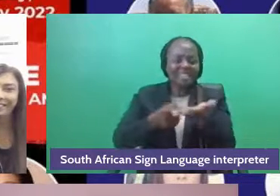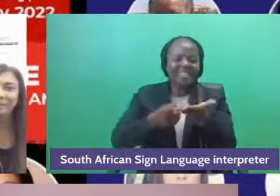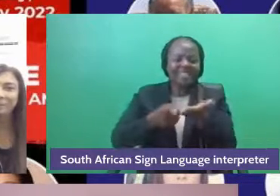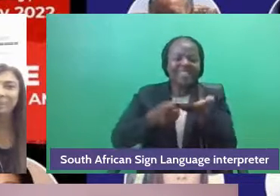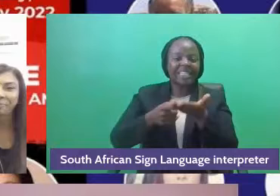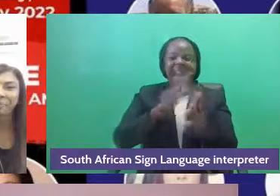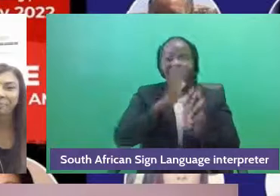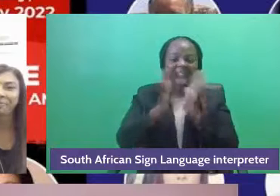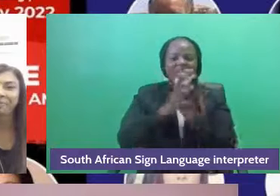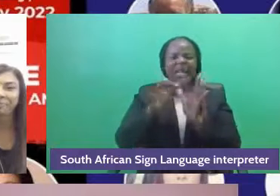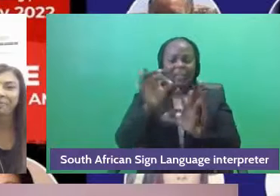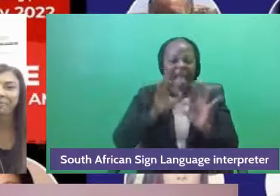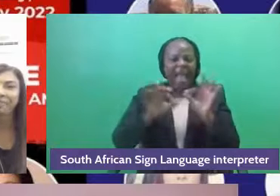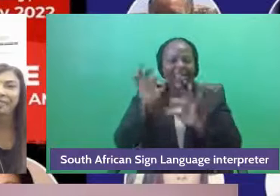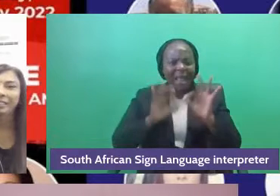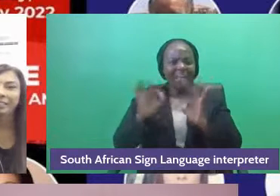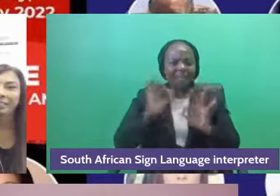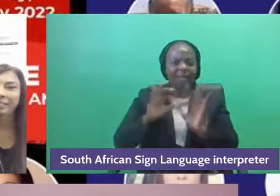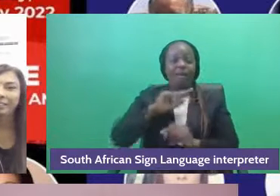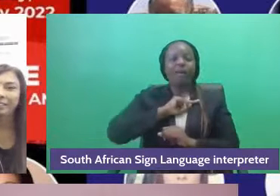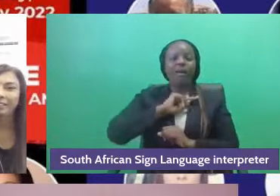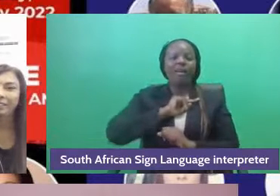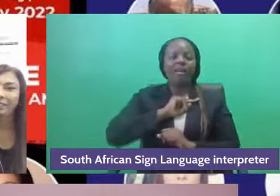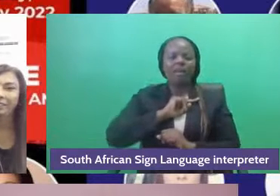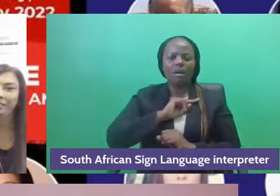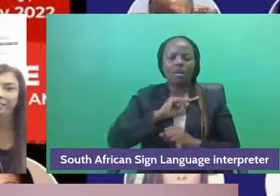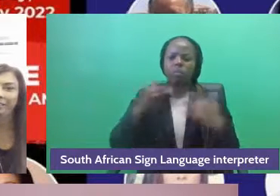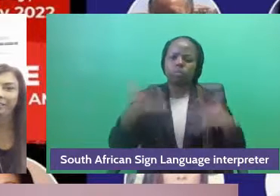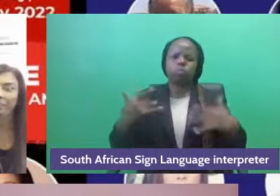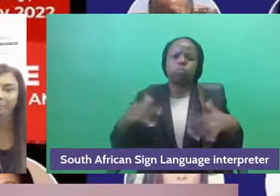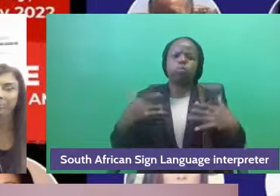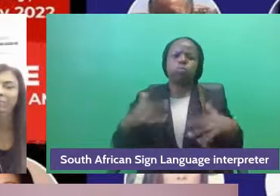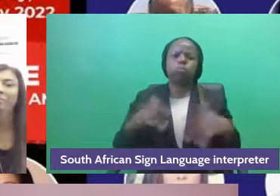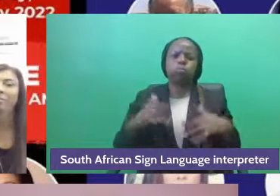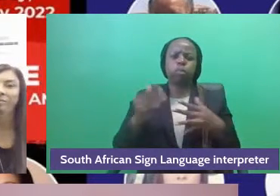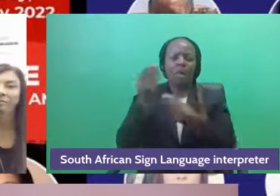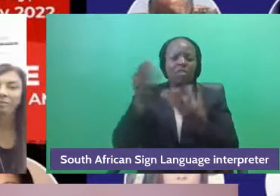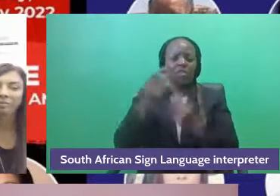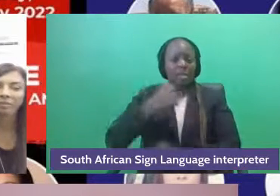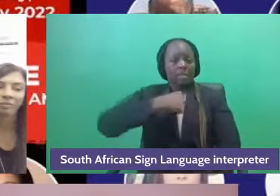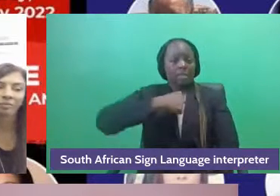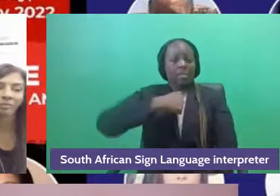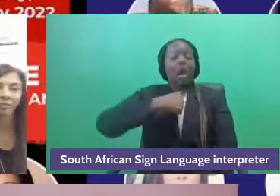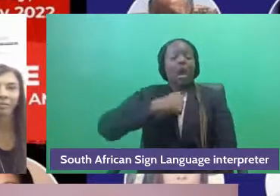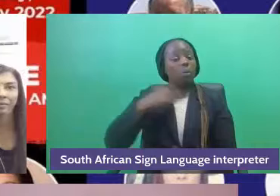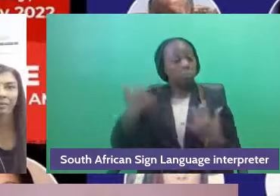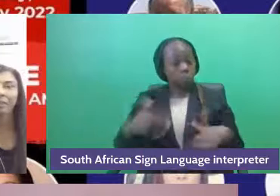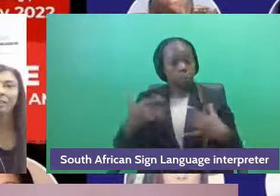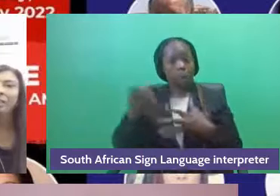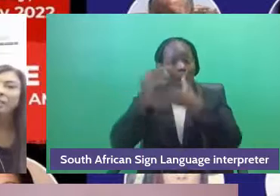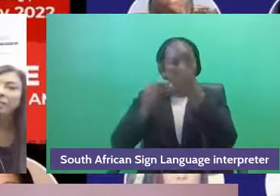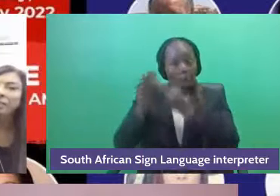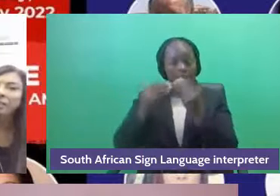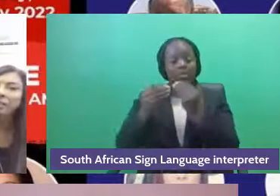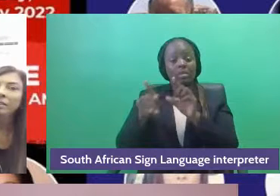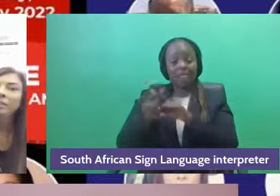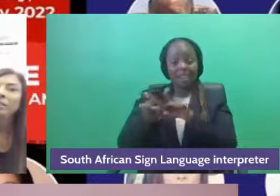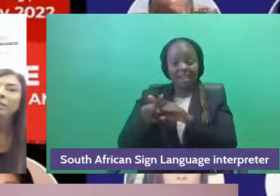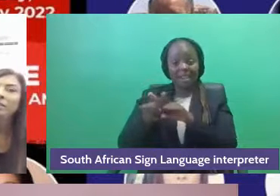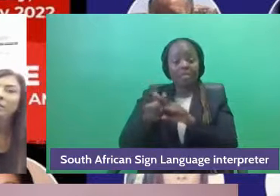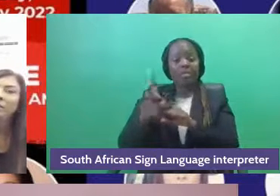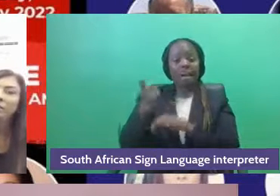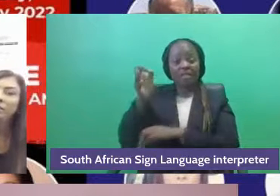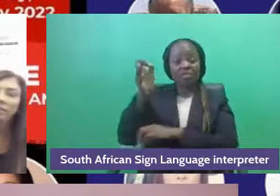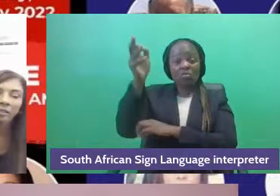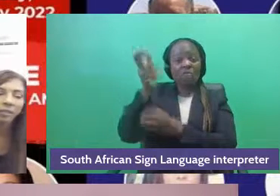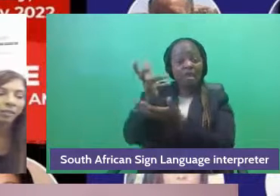down, because this has been very insightful for myself, and I think it also informs future